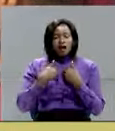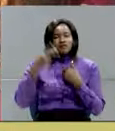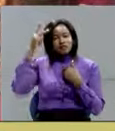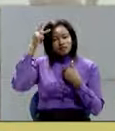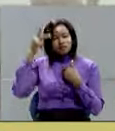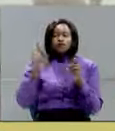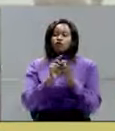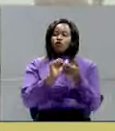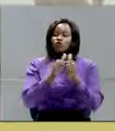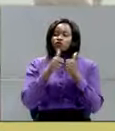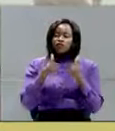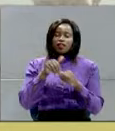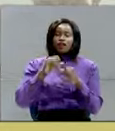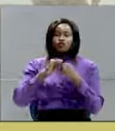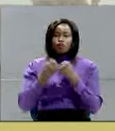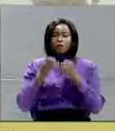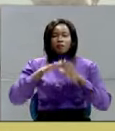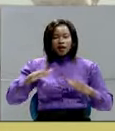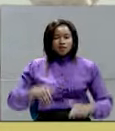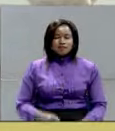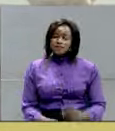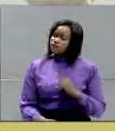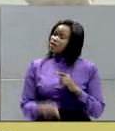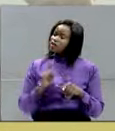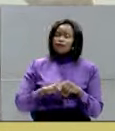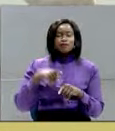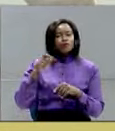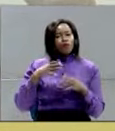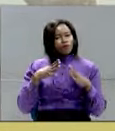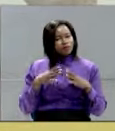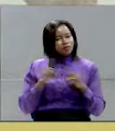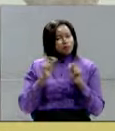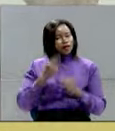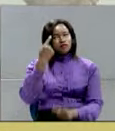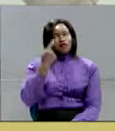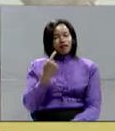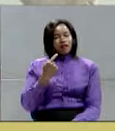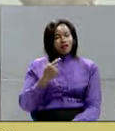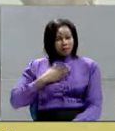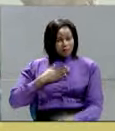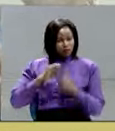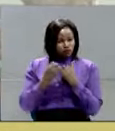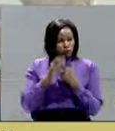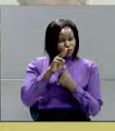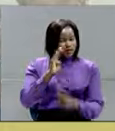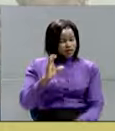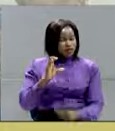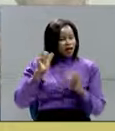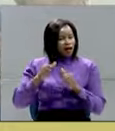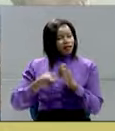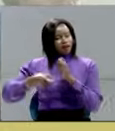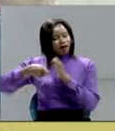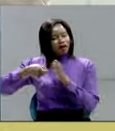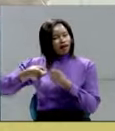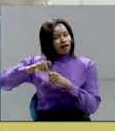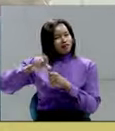market. You need to go on holiday asking yourself, what else can I do on my job at UBC? So if you're on radio, you need to